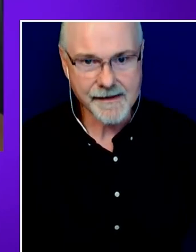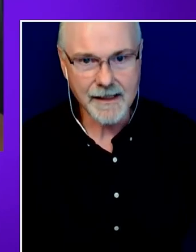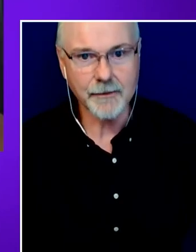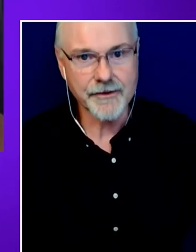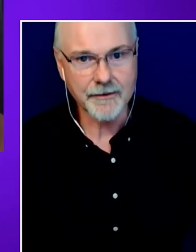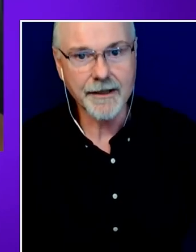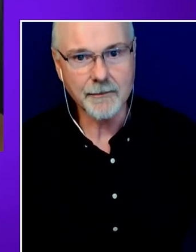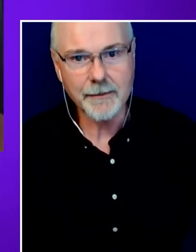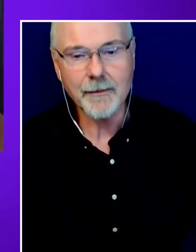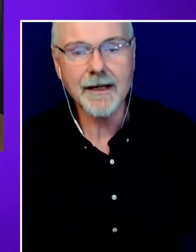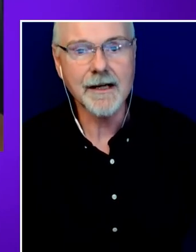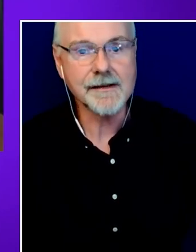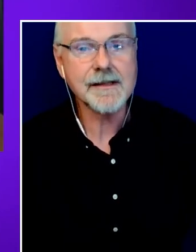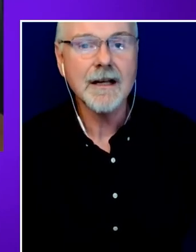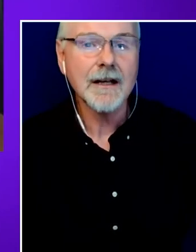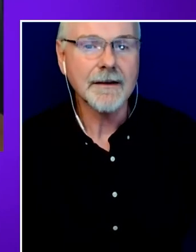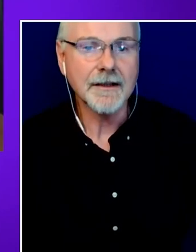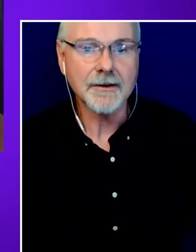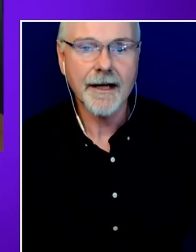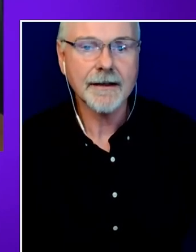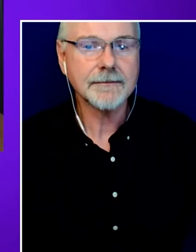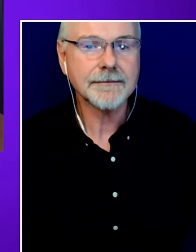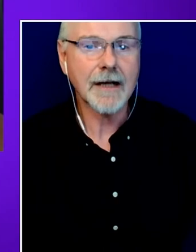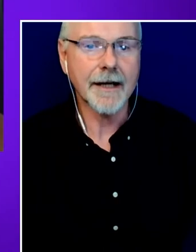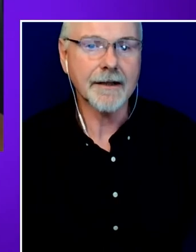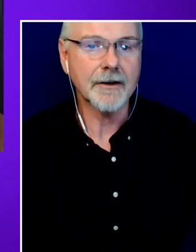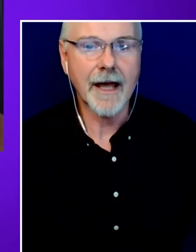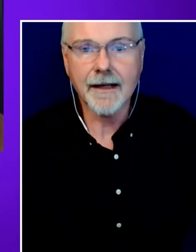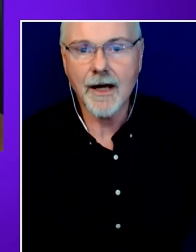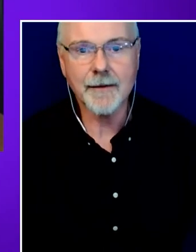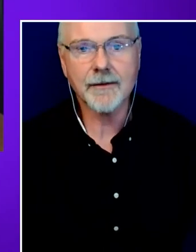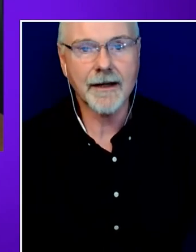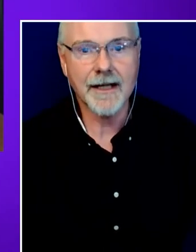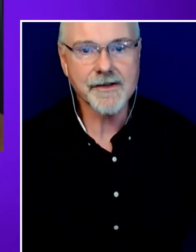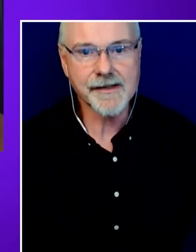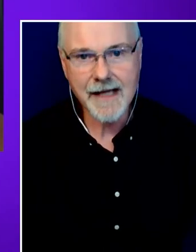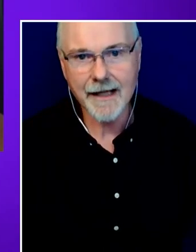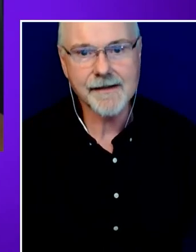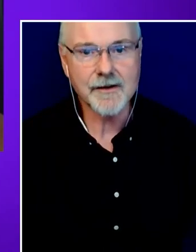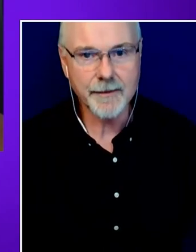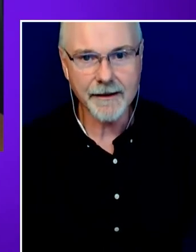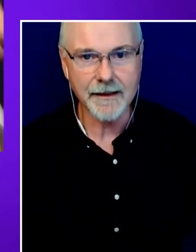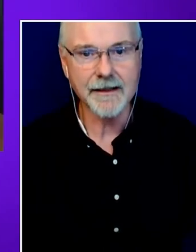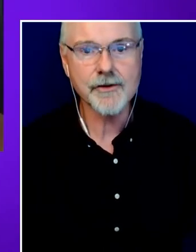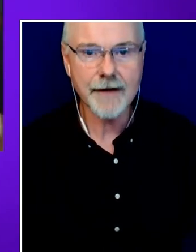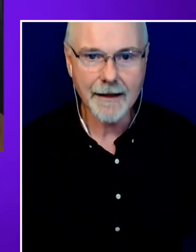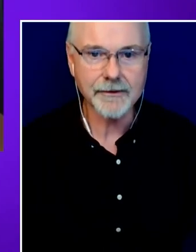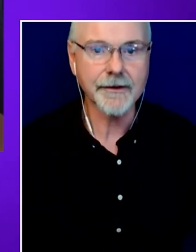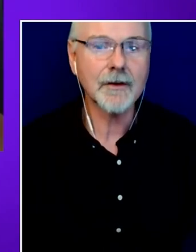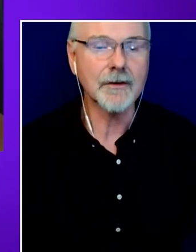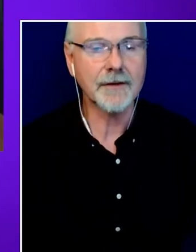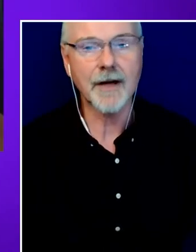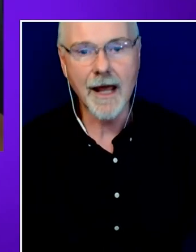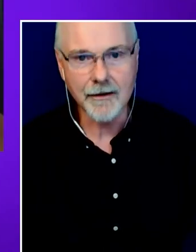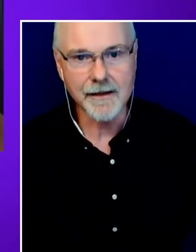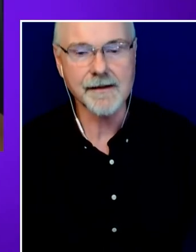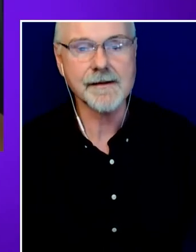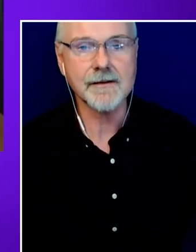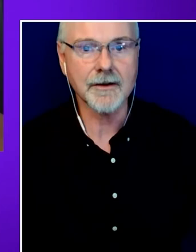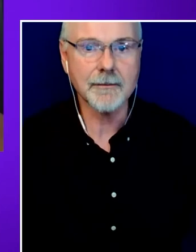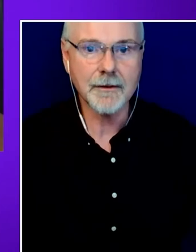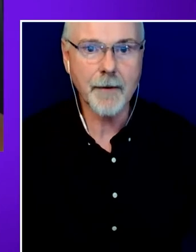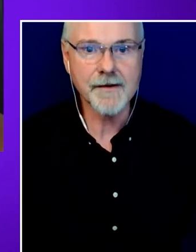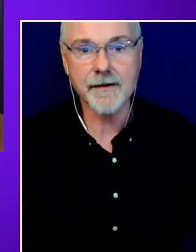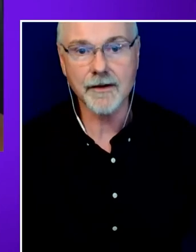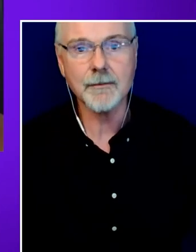they are disabled, you're right, or maybe because they don't have, I don't know, economic, financial status or ability to travel to different areas